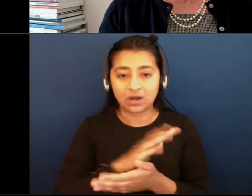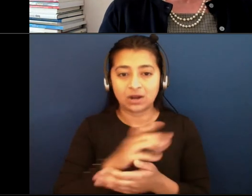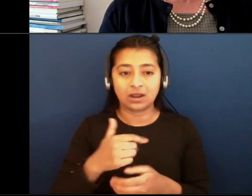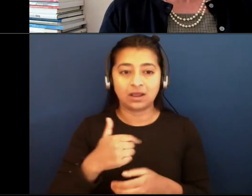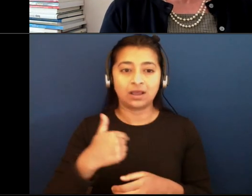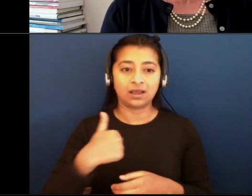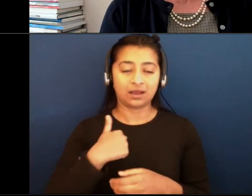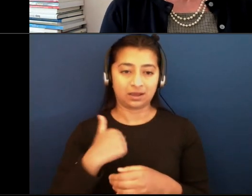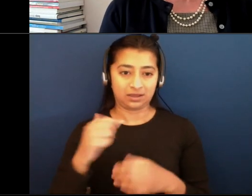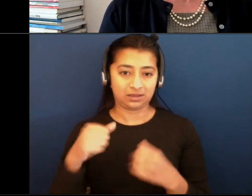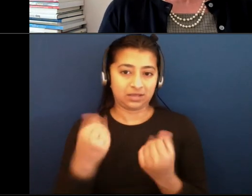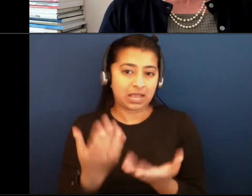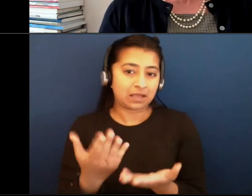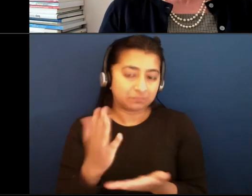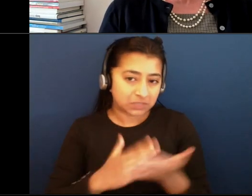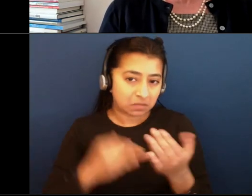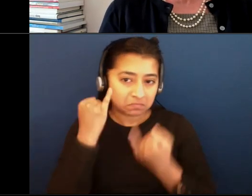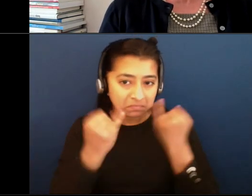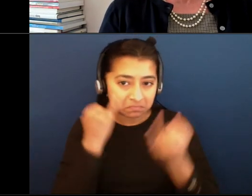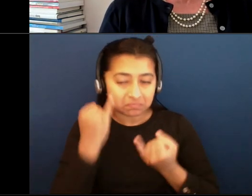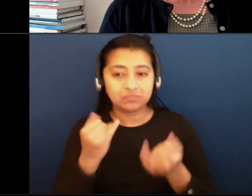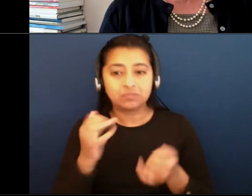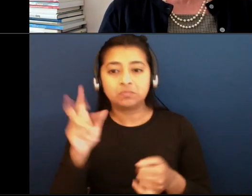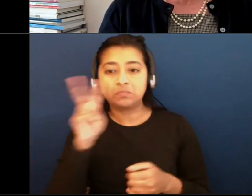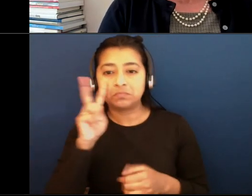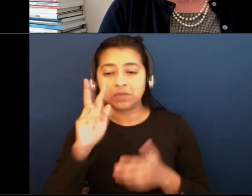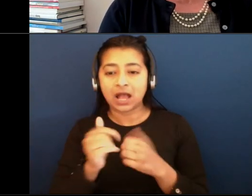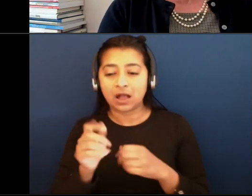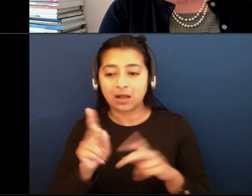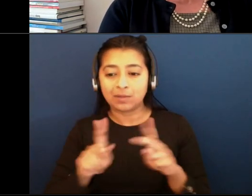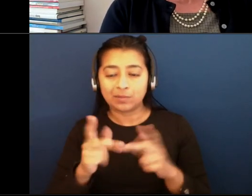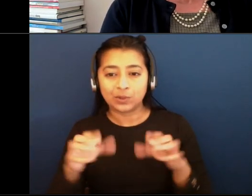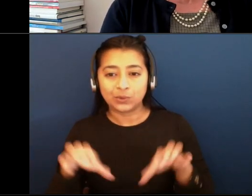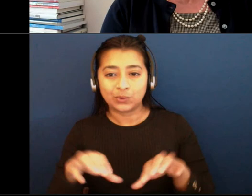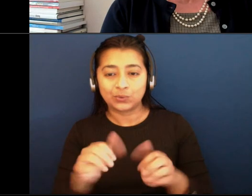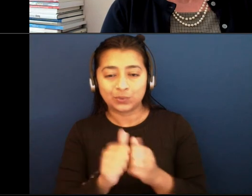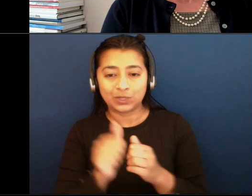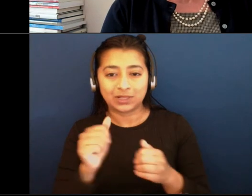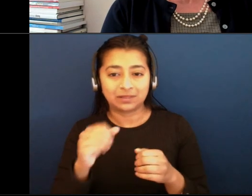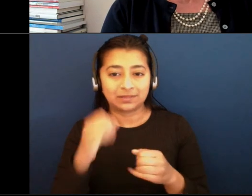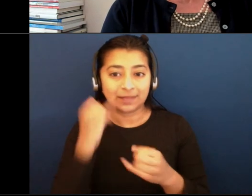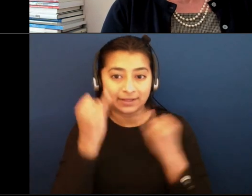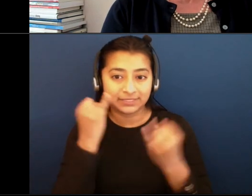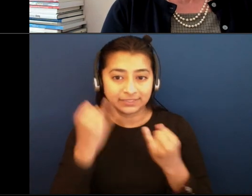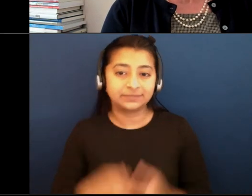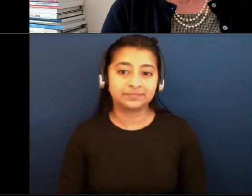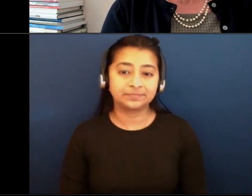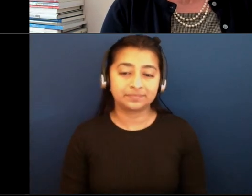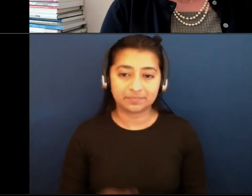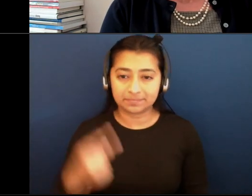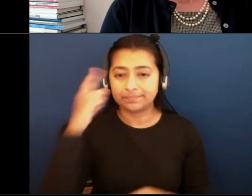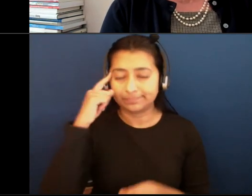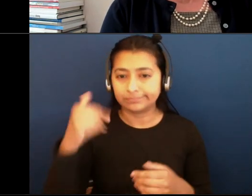I gave you some goalposts. We'll see how people do with those goalposts. I feel like there's been a lot of interest in this